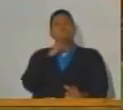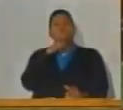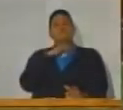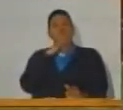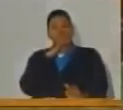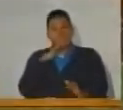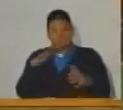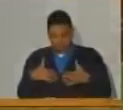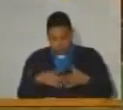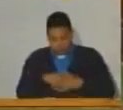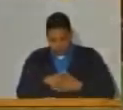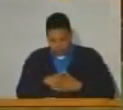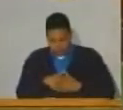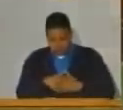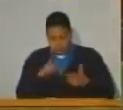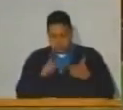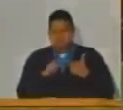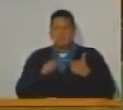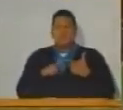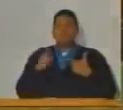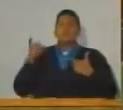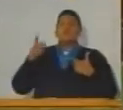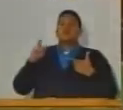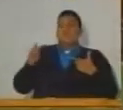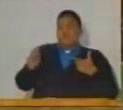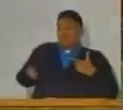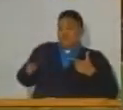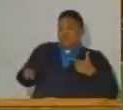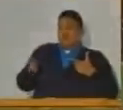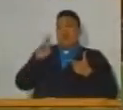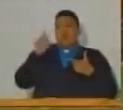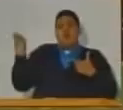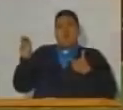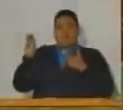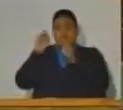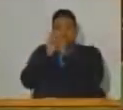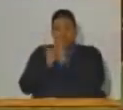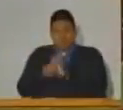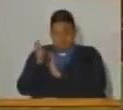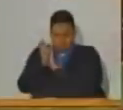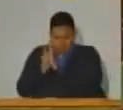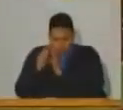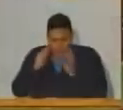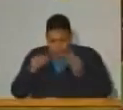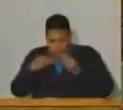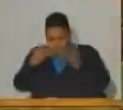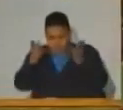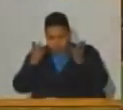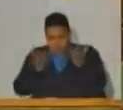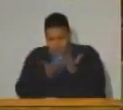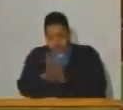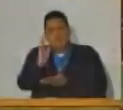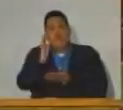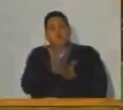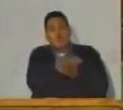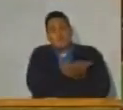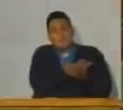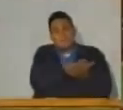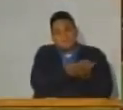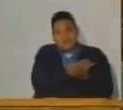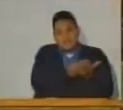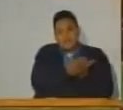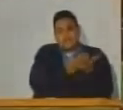The Judicature Resident Magistrate Amendment Bill will provide a right to appeal by